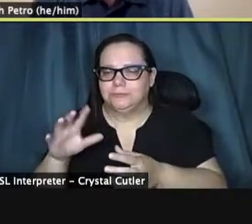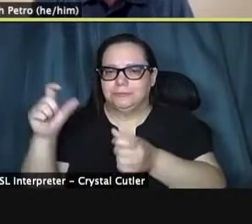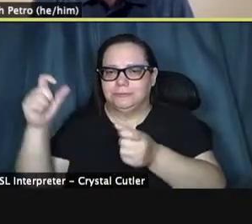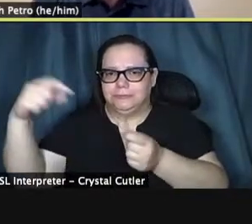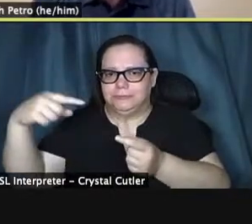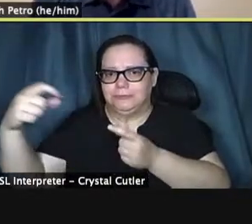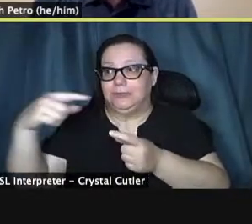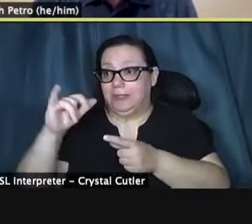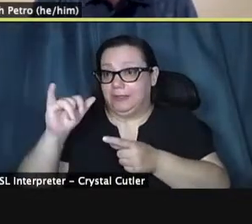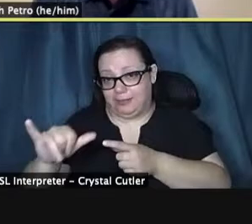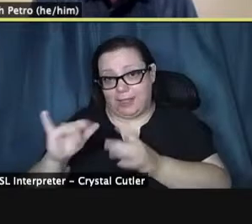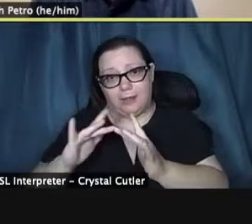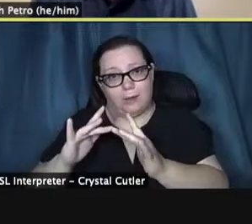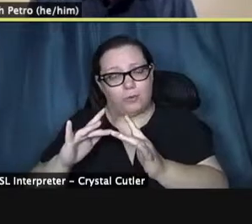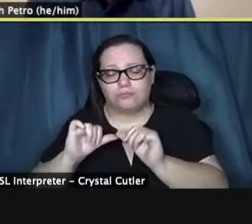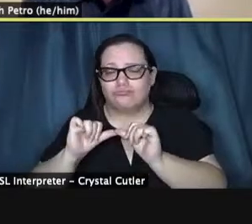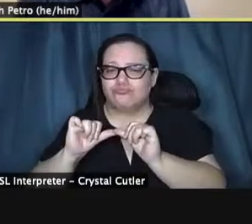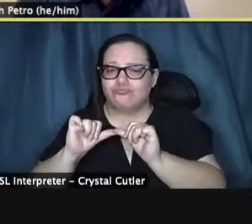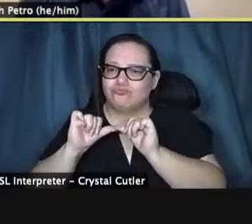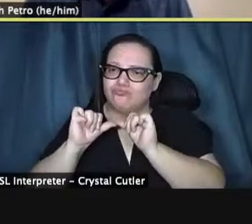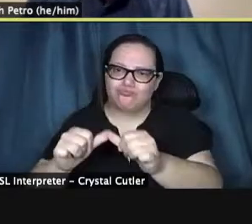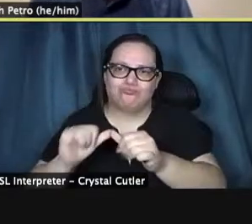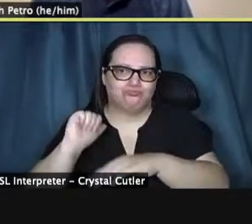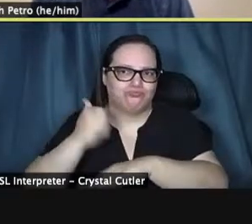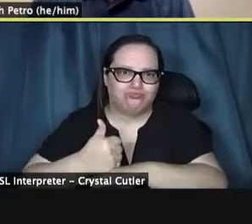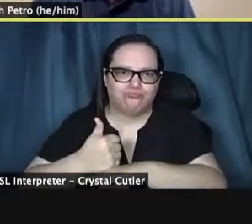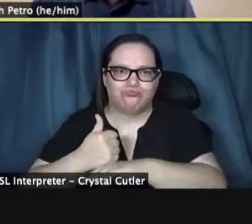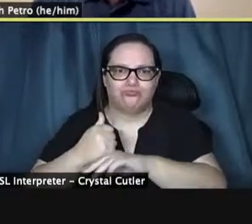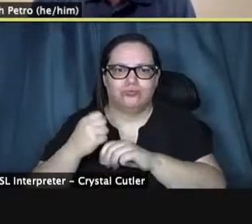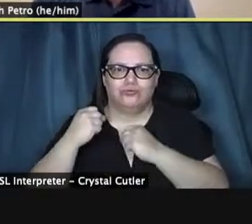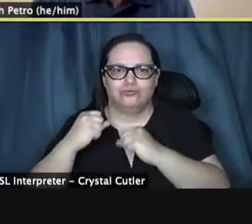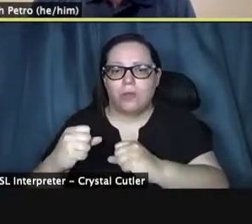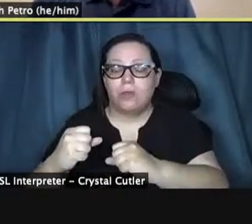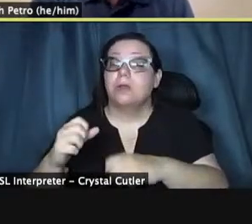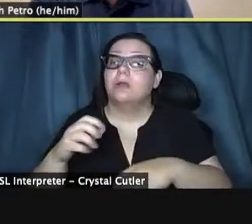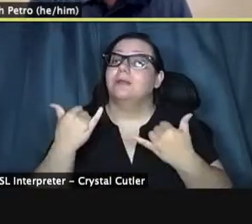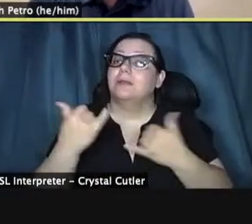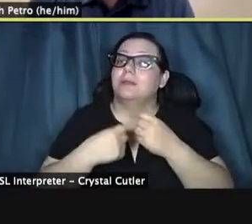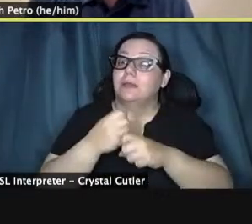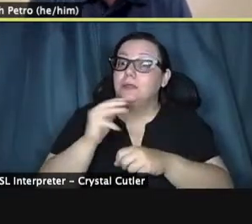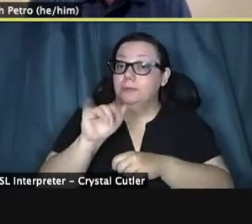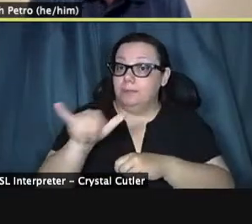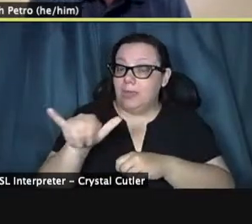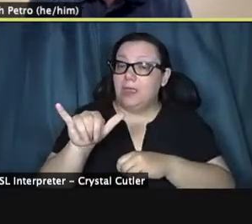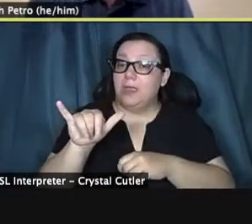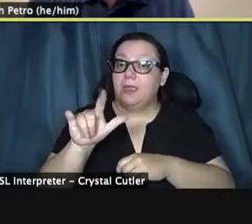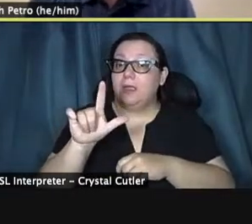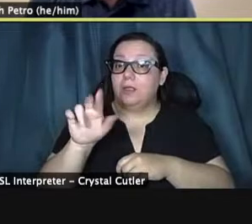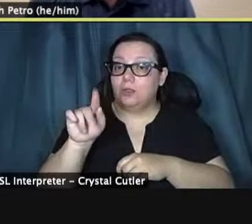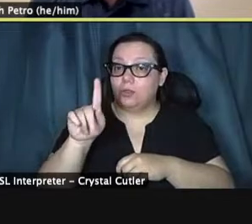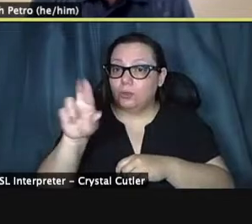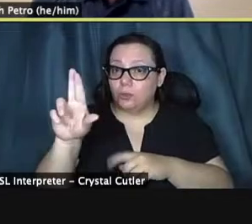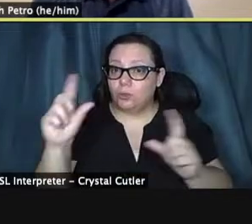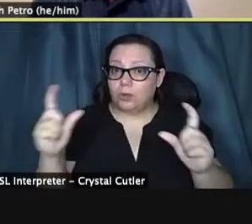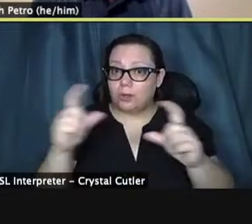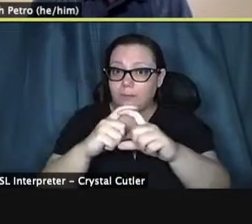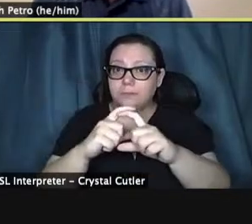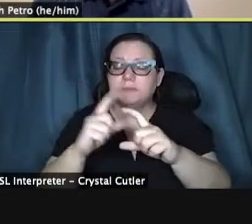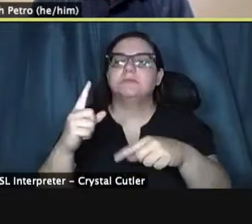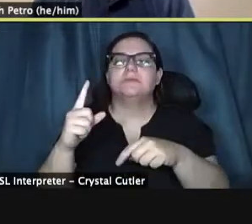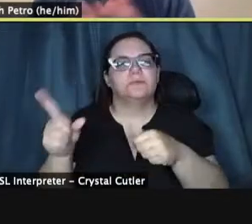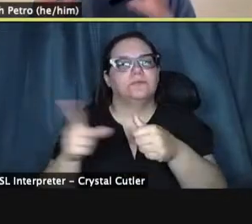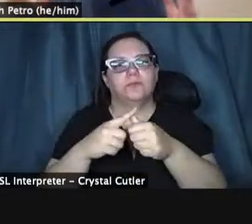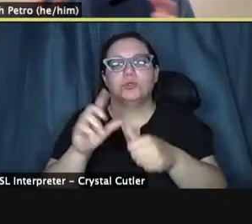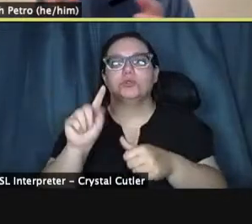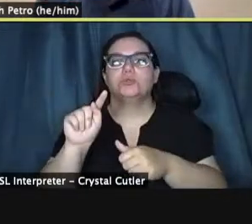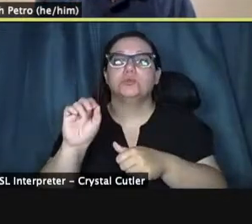network has remained strong. In May of this year, we had a lunar eclipse. It was our first total lunar eclipse since January of